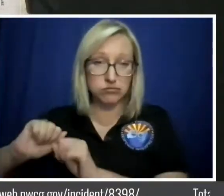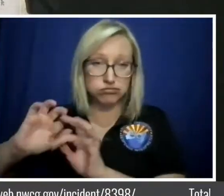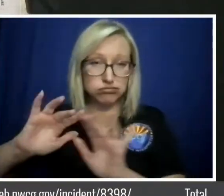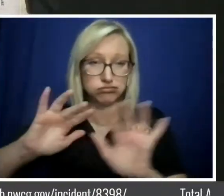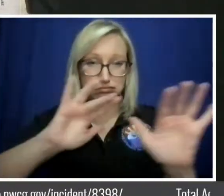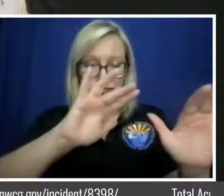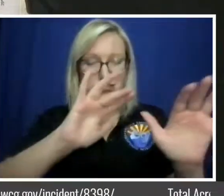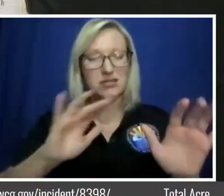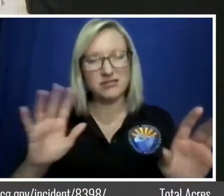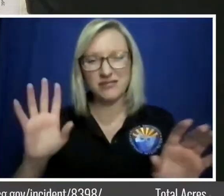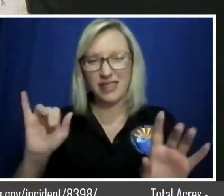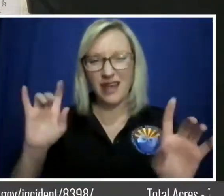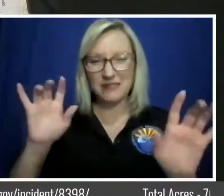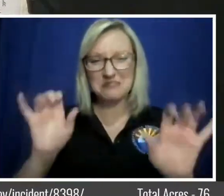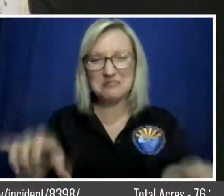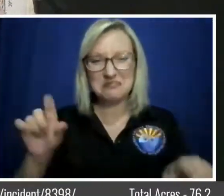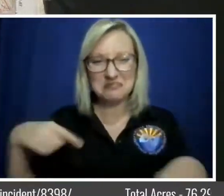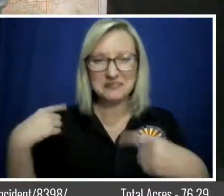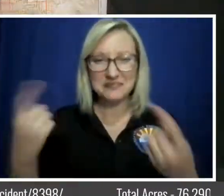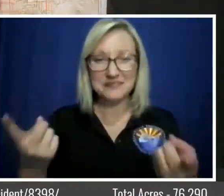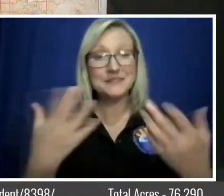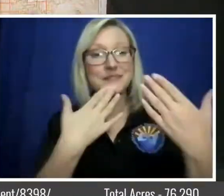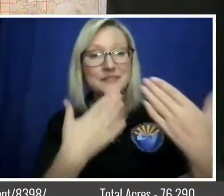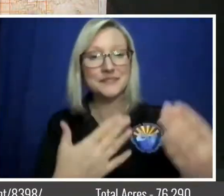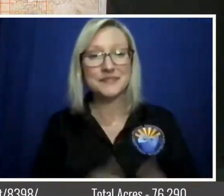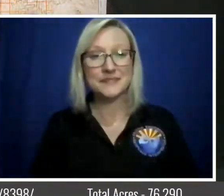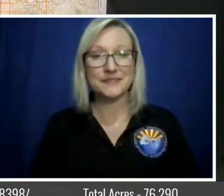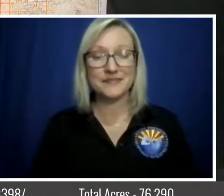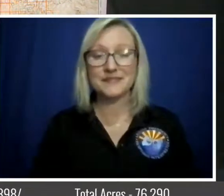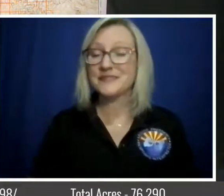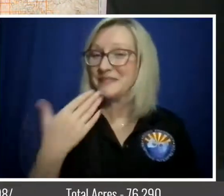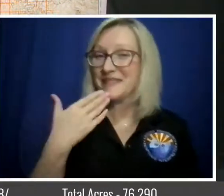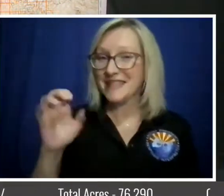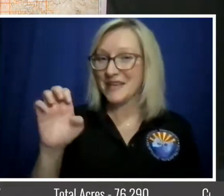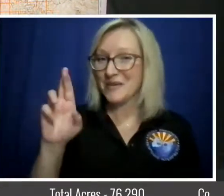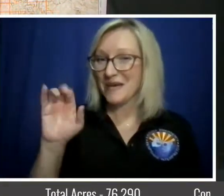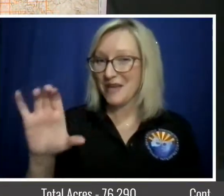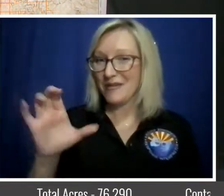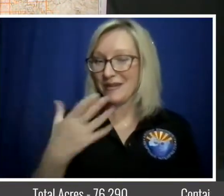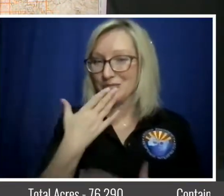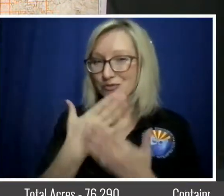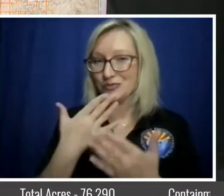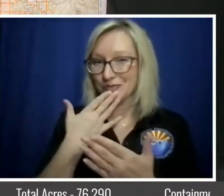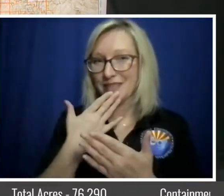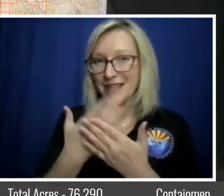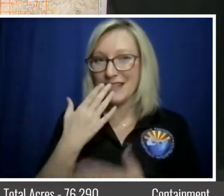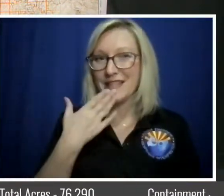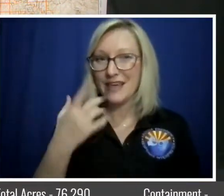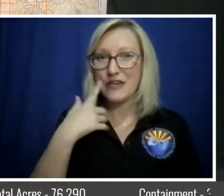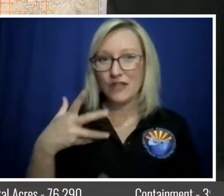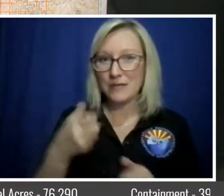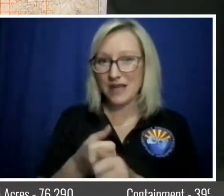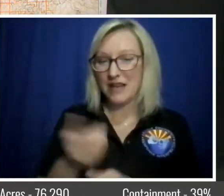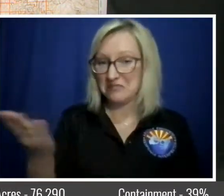storm. Thank you. Thank you, Eric. Appreciate that update. Really appreciate that. I'll take your mic